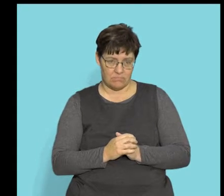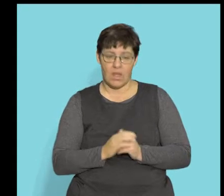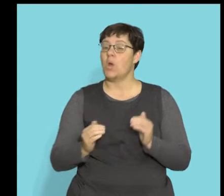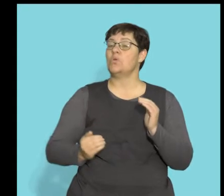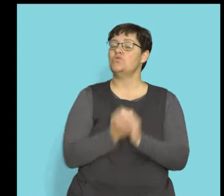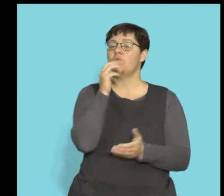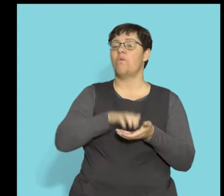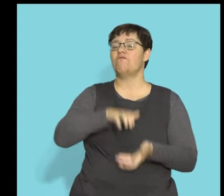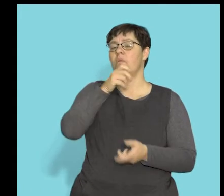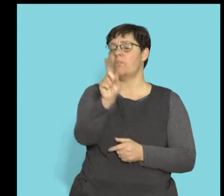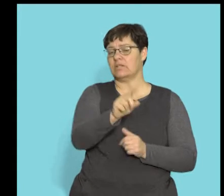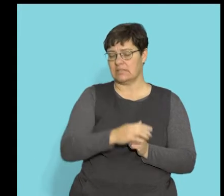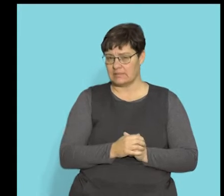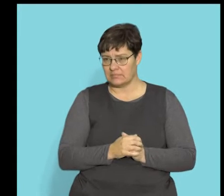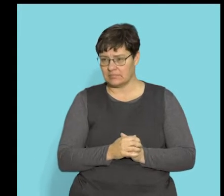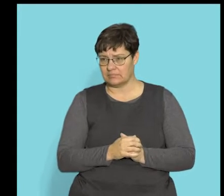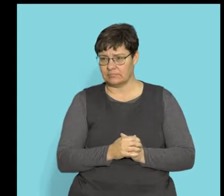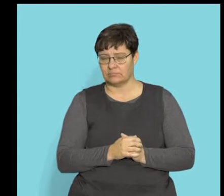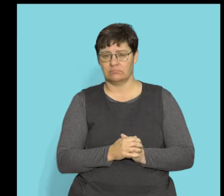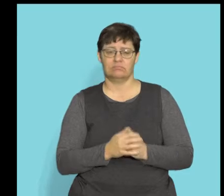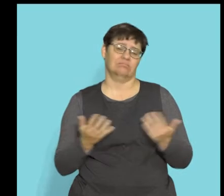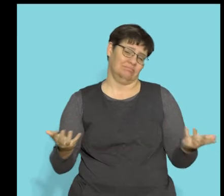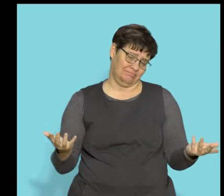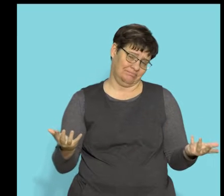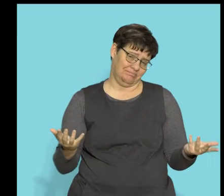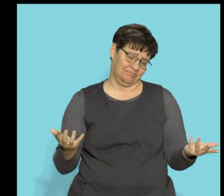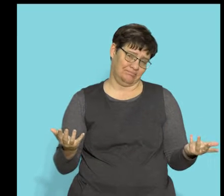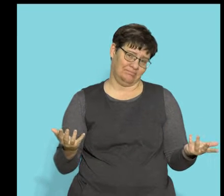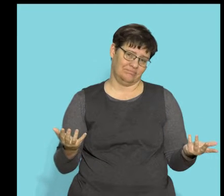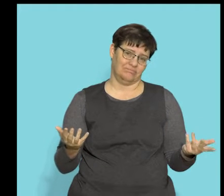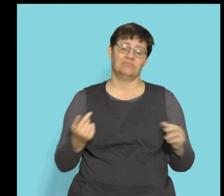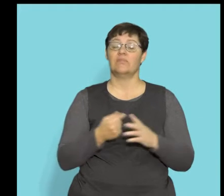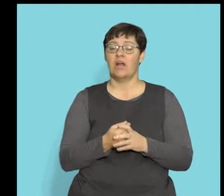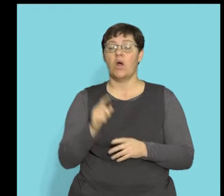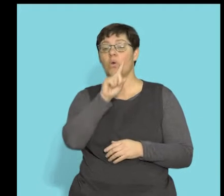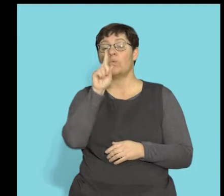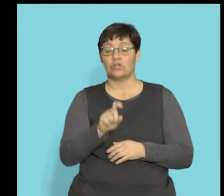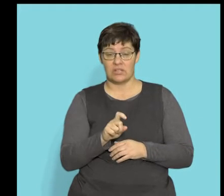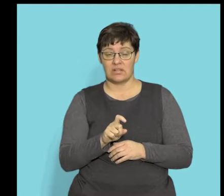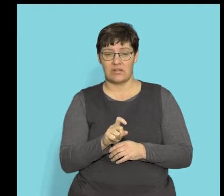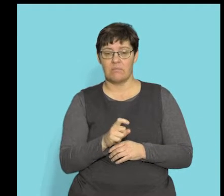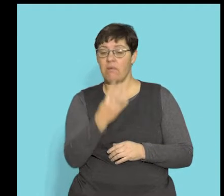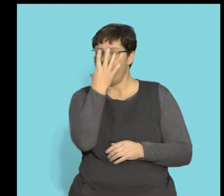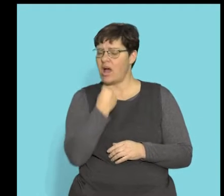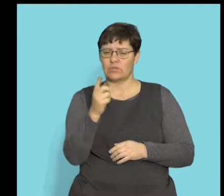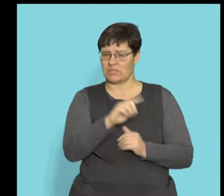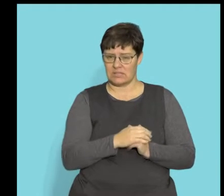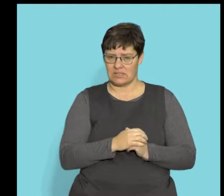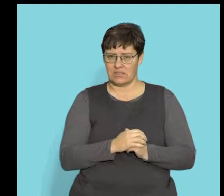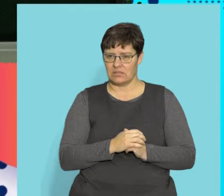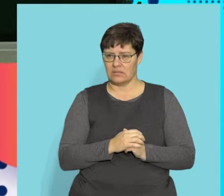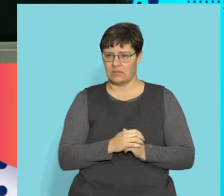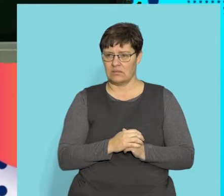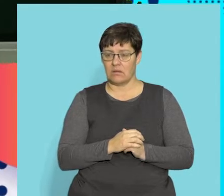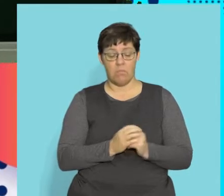centimeters, what would the new volume of the cube be? So this question is essentially asking